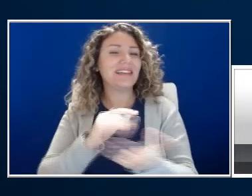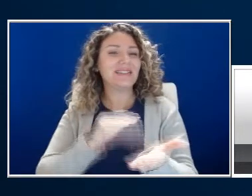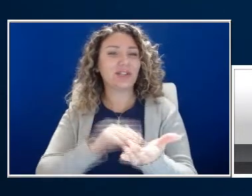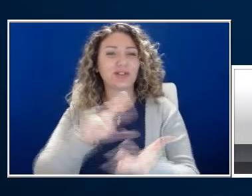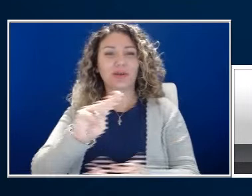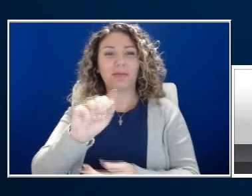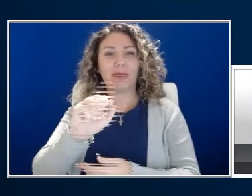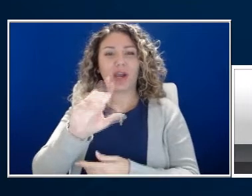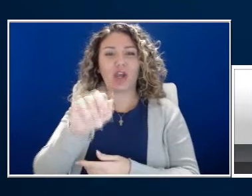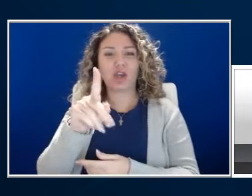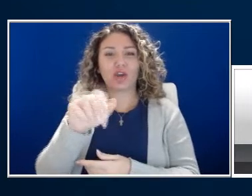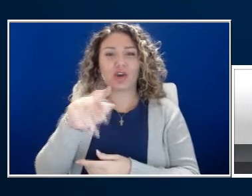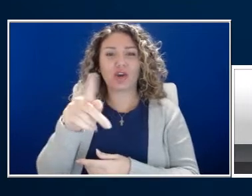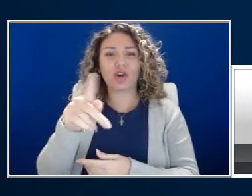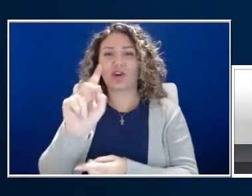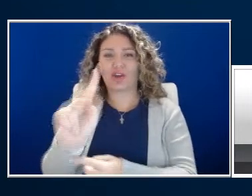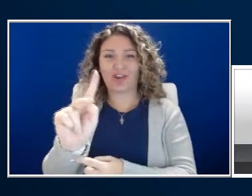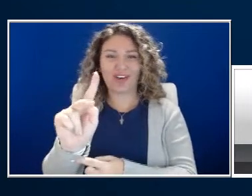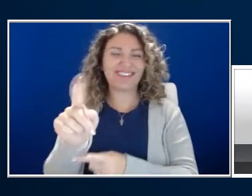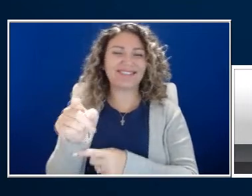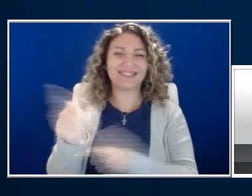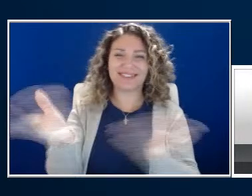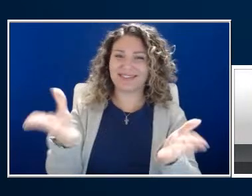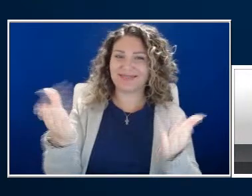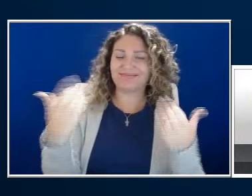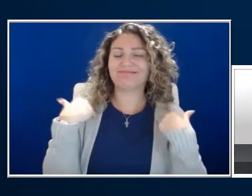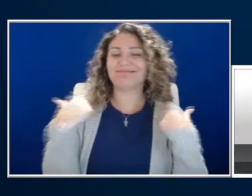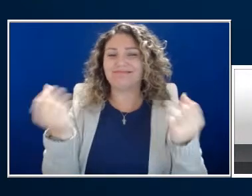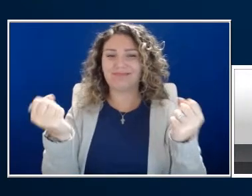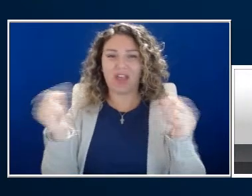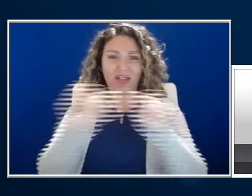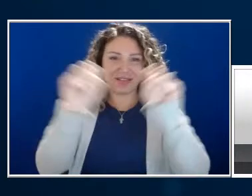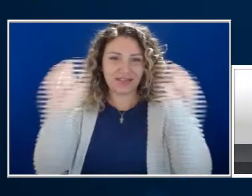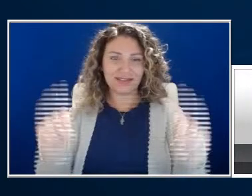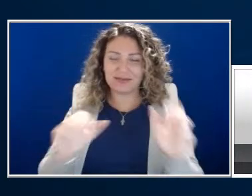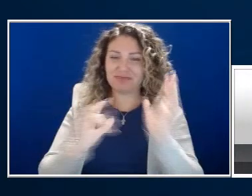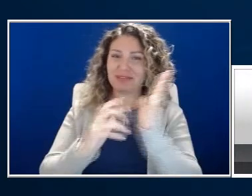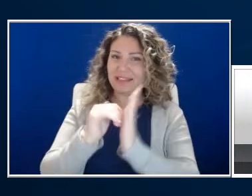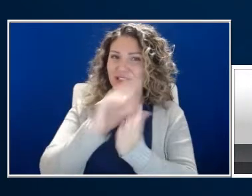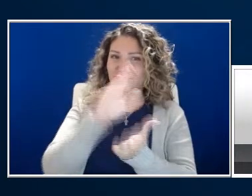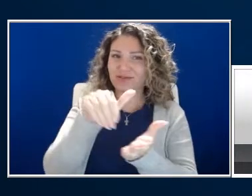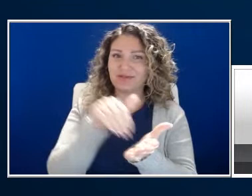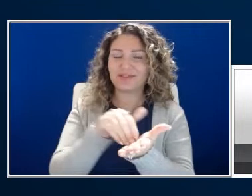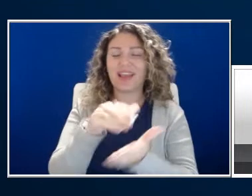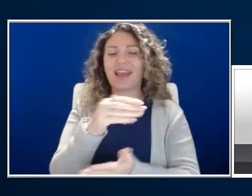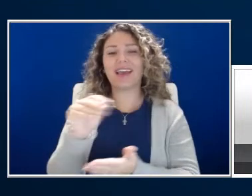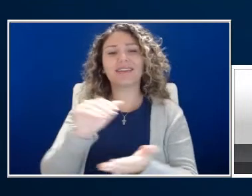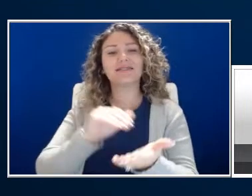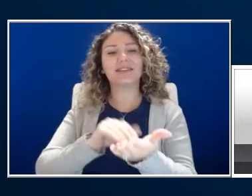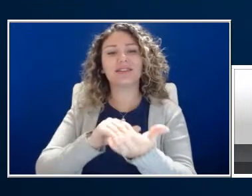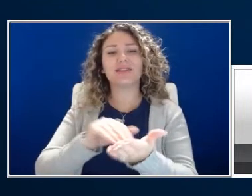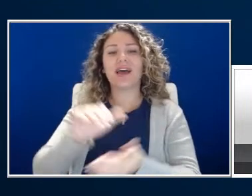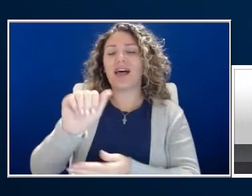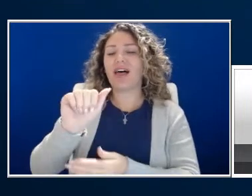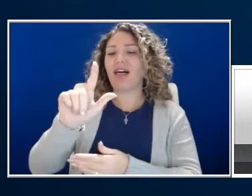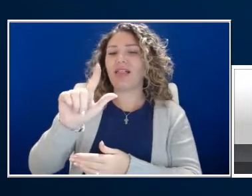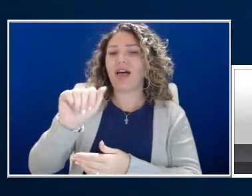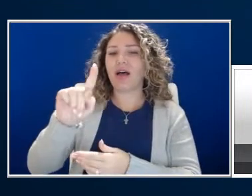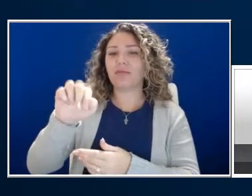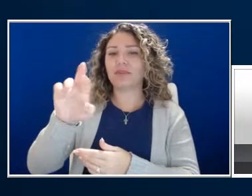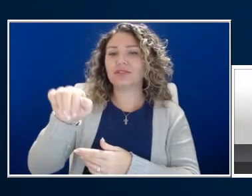Cellular Therapeutics with the University of Kansas Cancer Center. And Dr. Al-Ola Abdallah, Multiple Myeloma Specialist